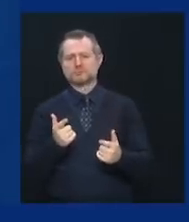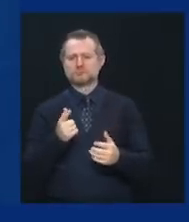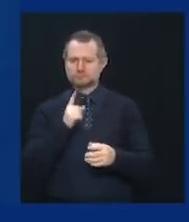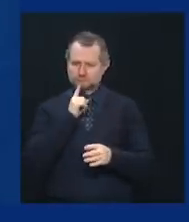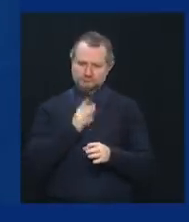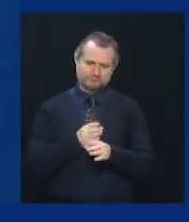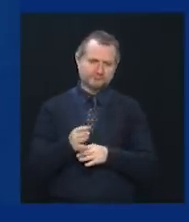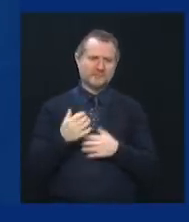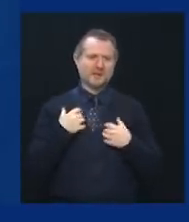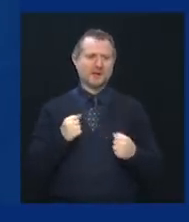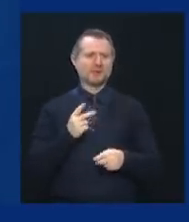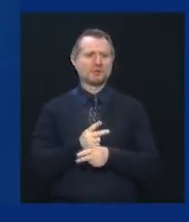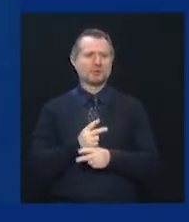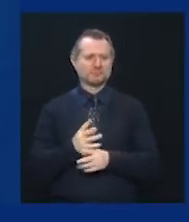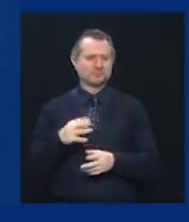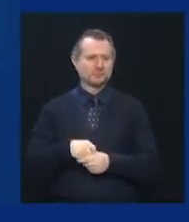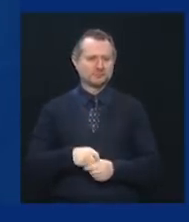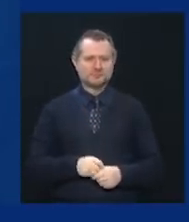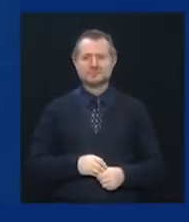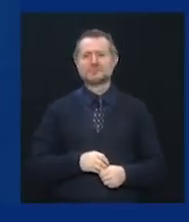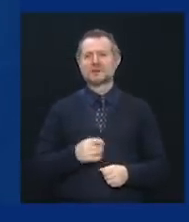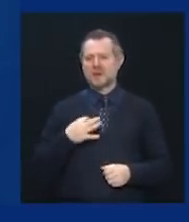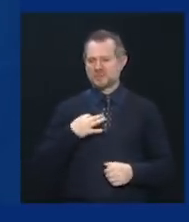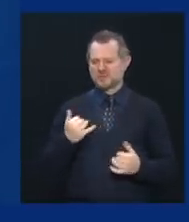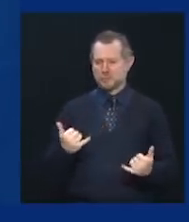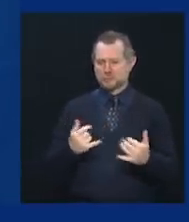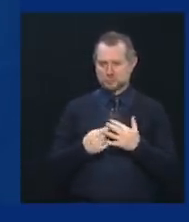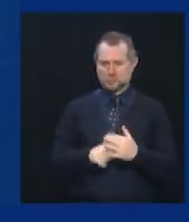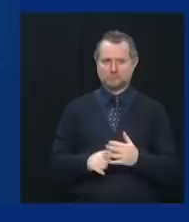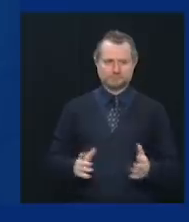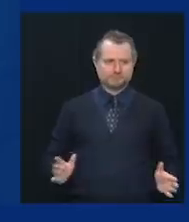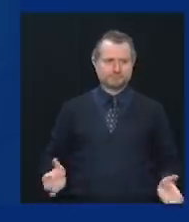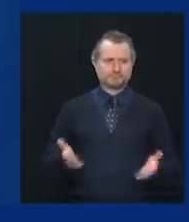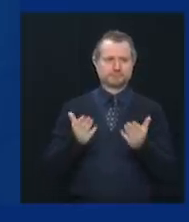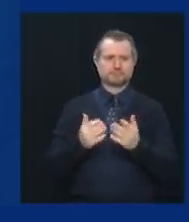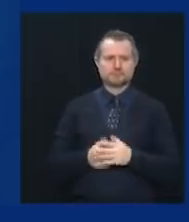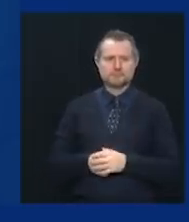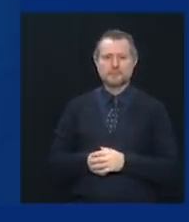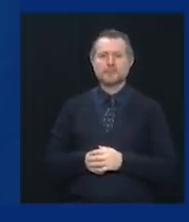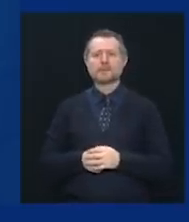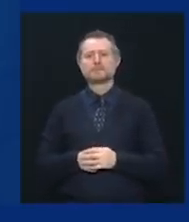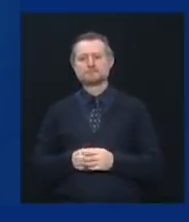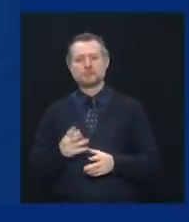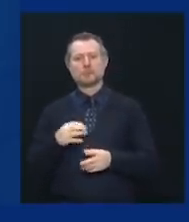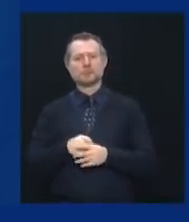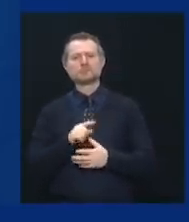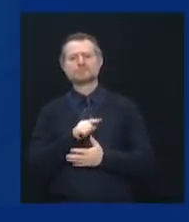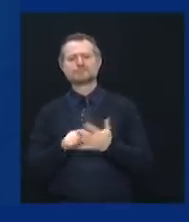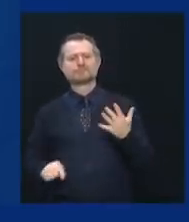are going to be eligible today, and that is the first priority.